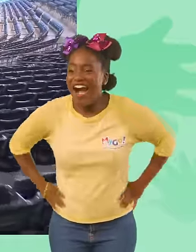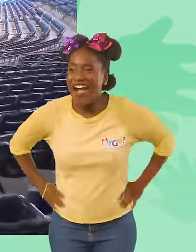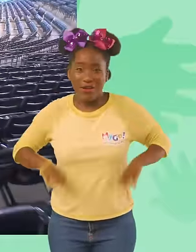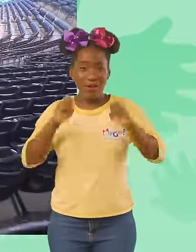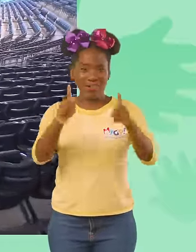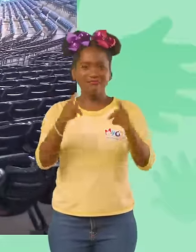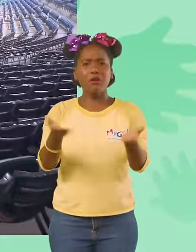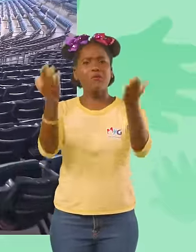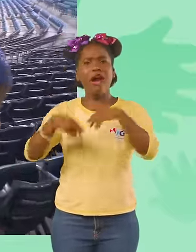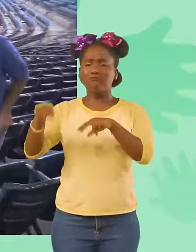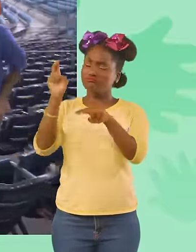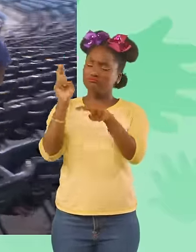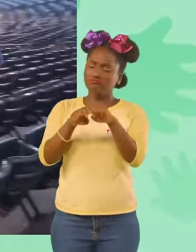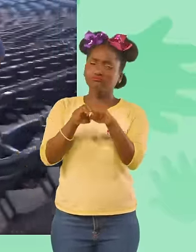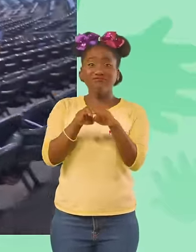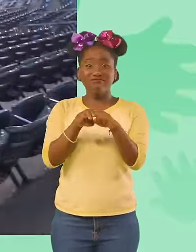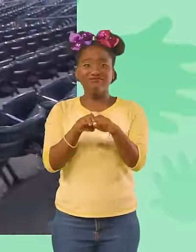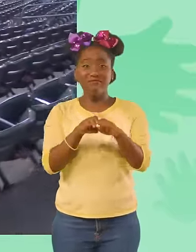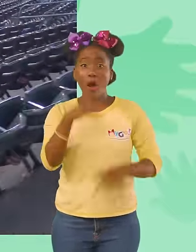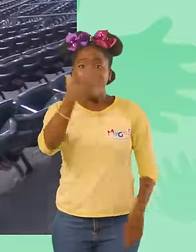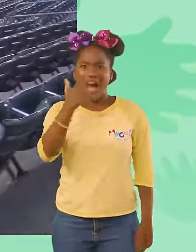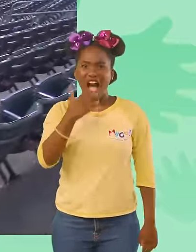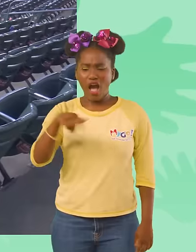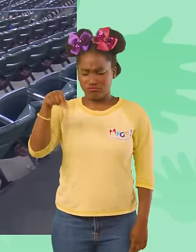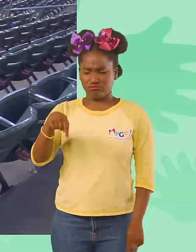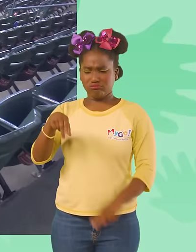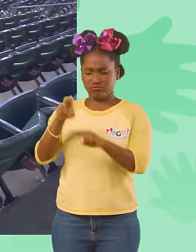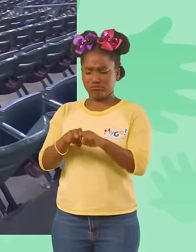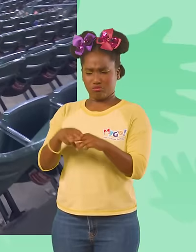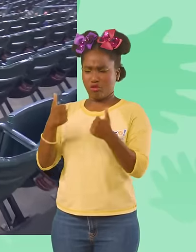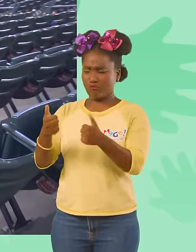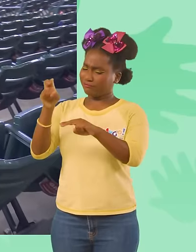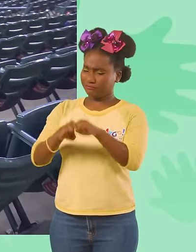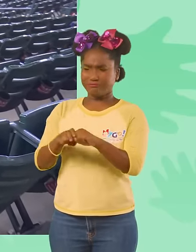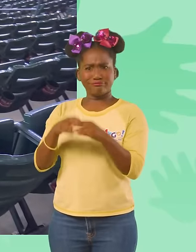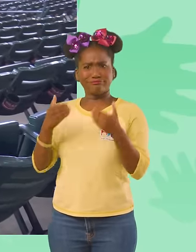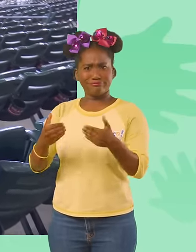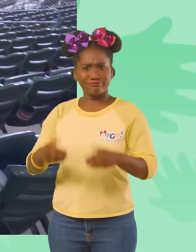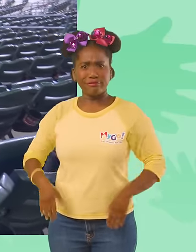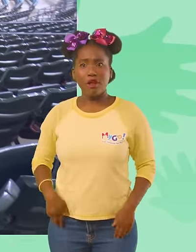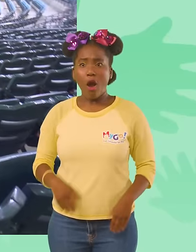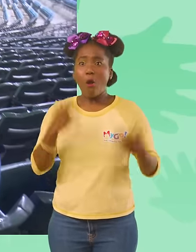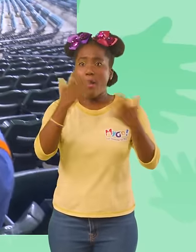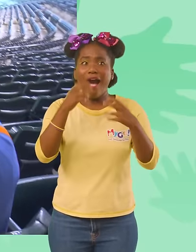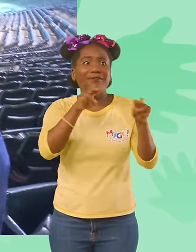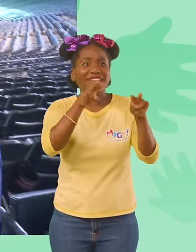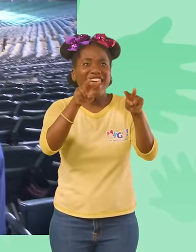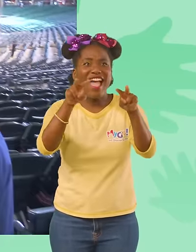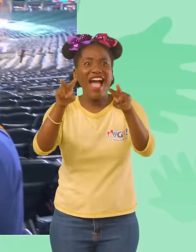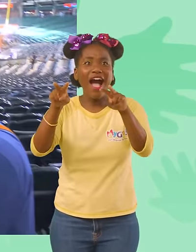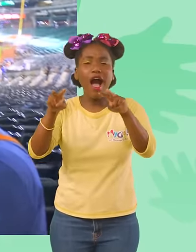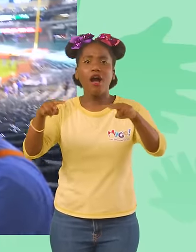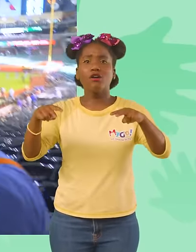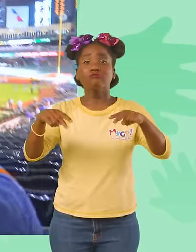Okay, let's take a seat. Ooh, this seat looks good. Alright. Whoa, look! The